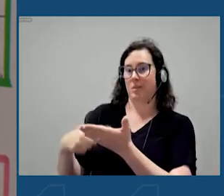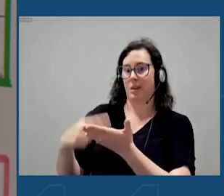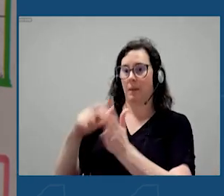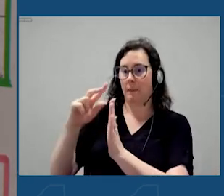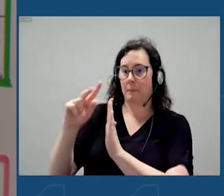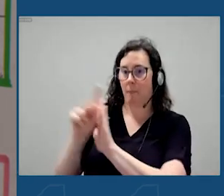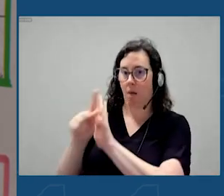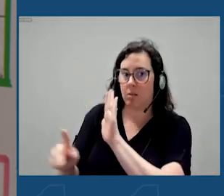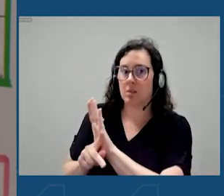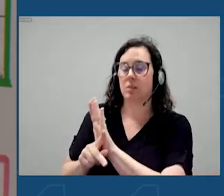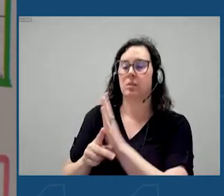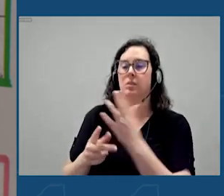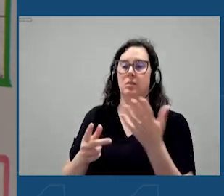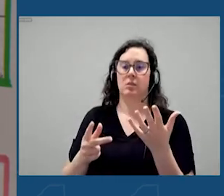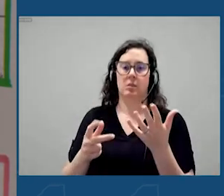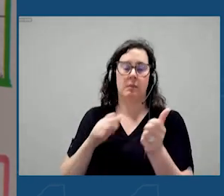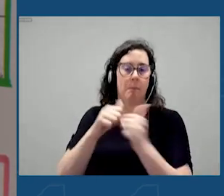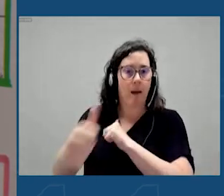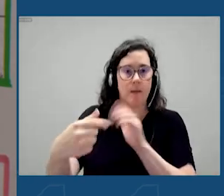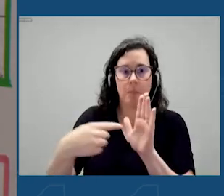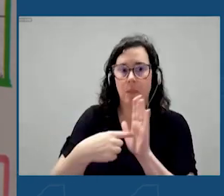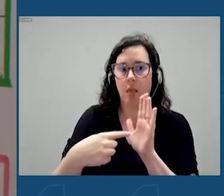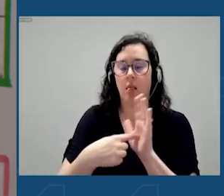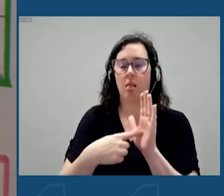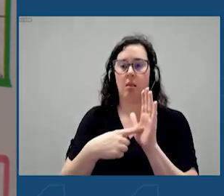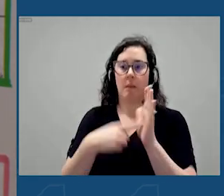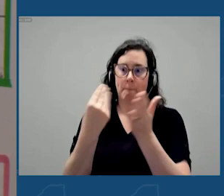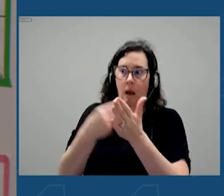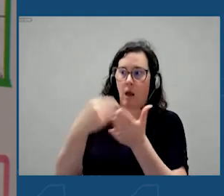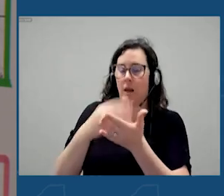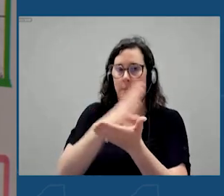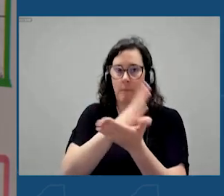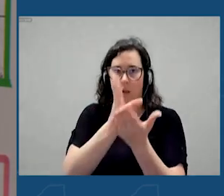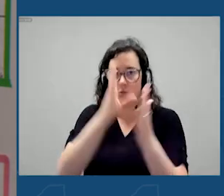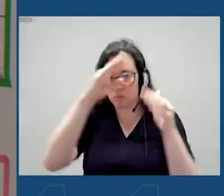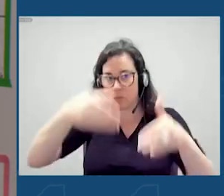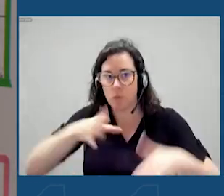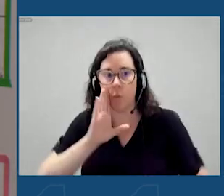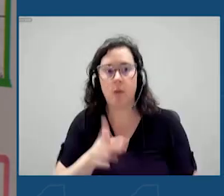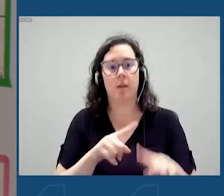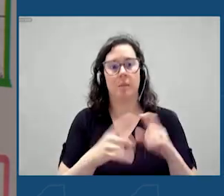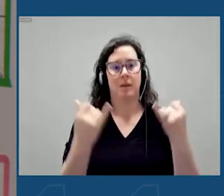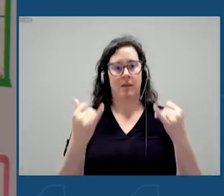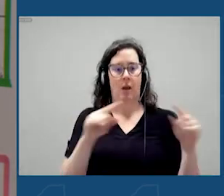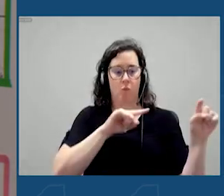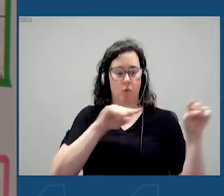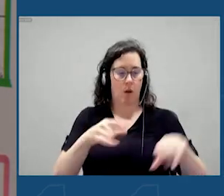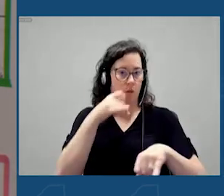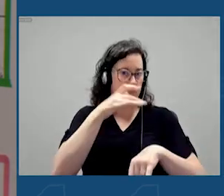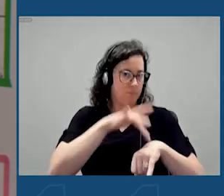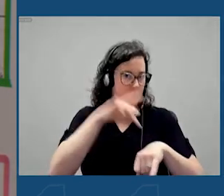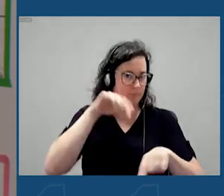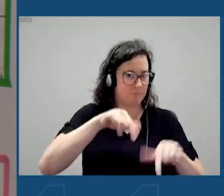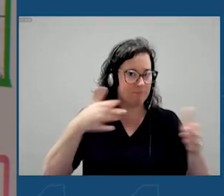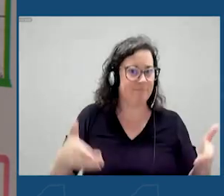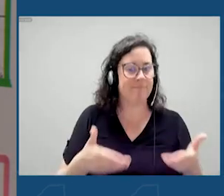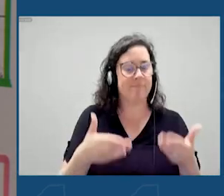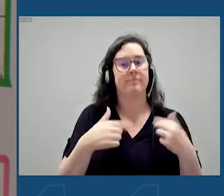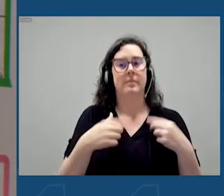we're going to pass a bill, and it's going to have money, and we're going to do a budget. But then you come out to a place like this, and you see